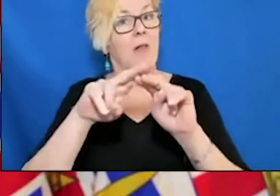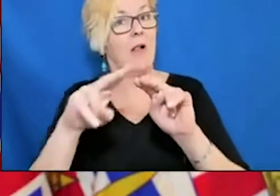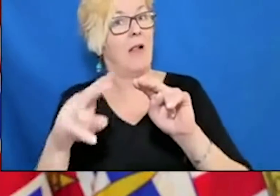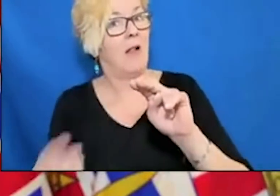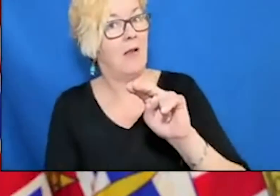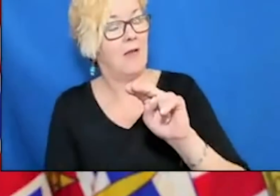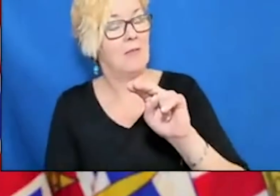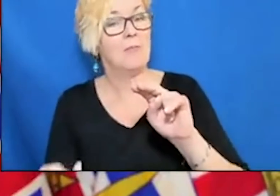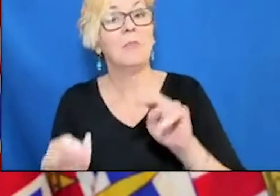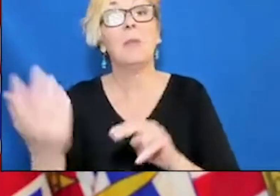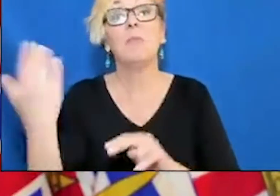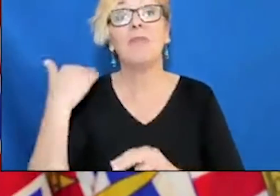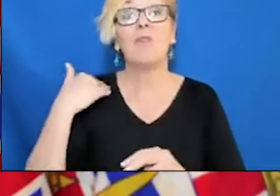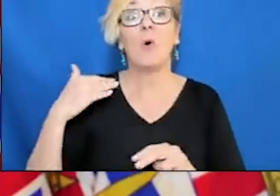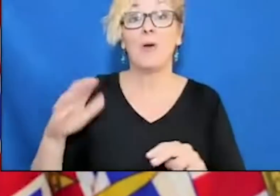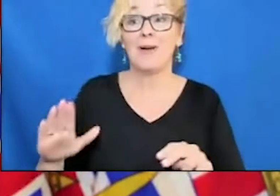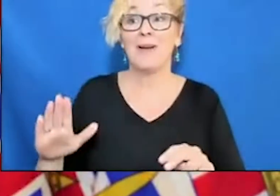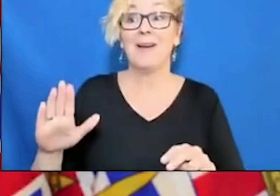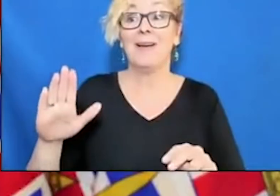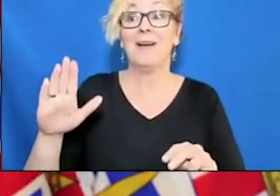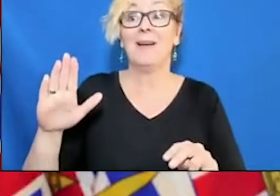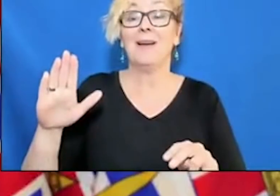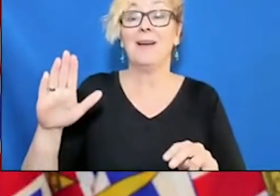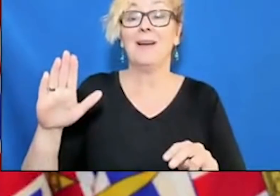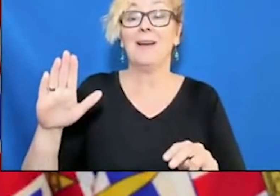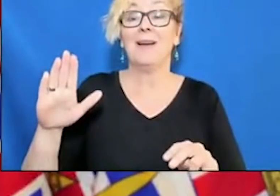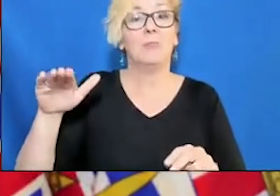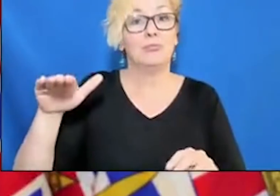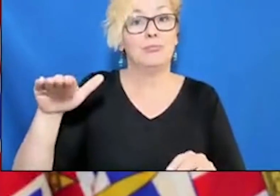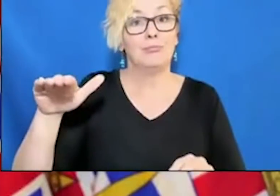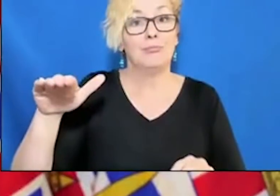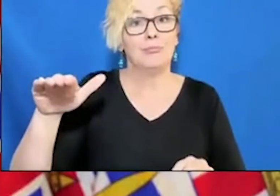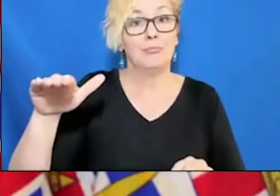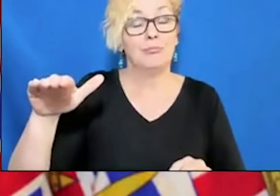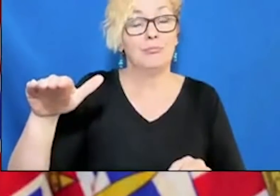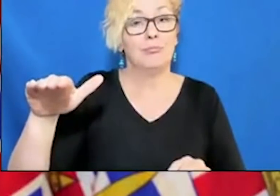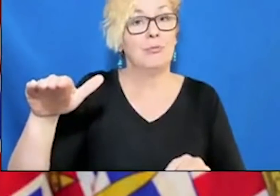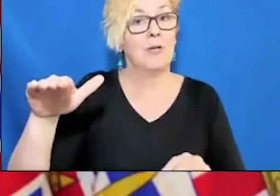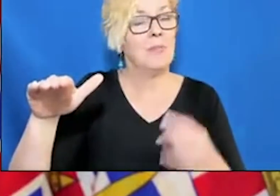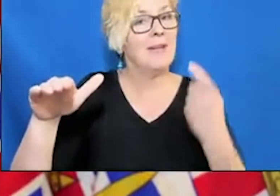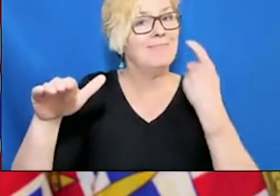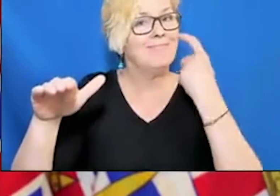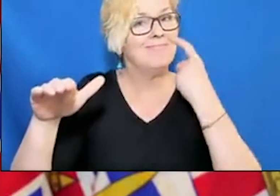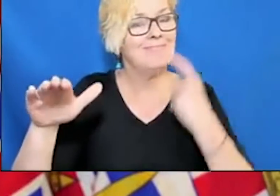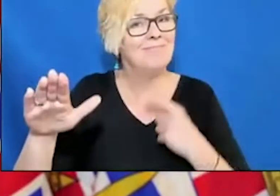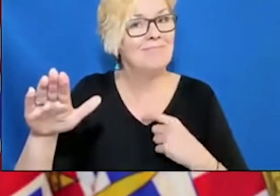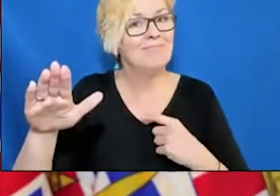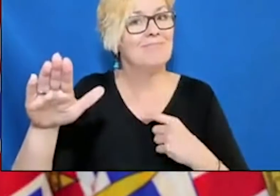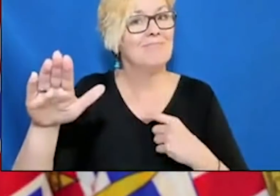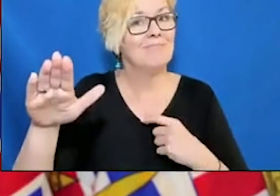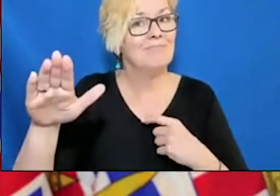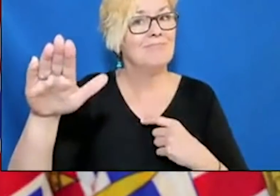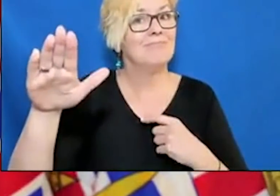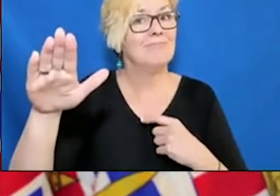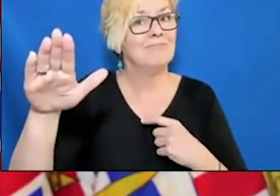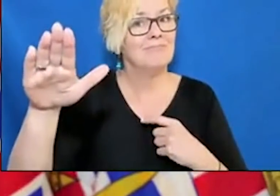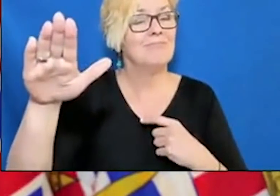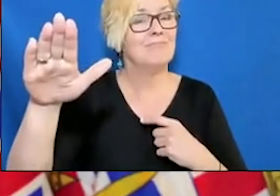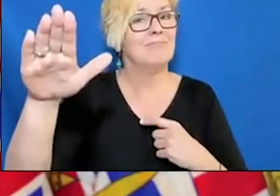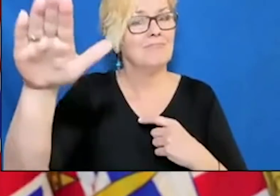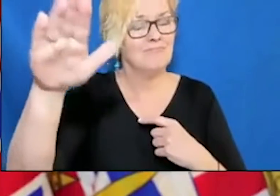younger people who are being affected end up in hospital and needing hospital and ICU care, and that is